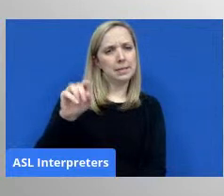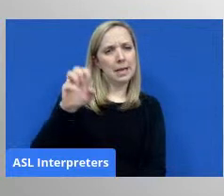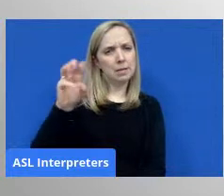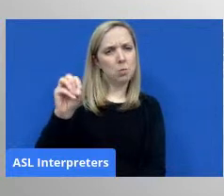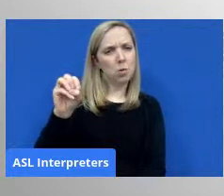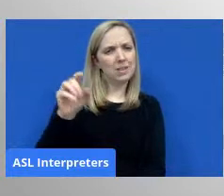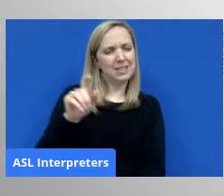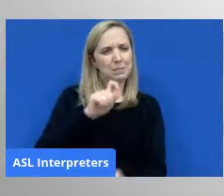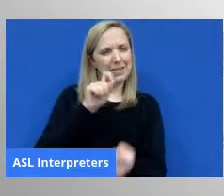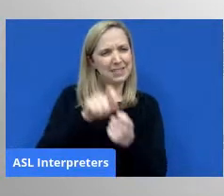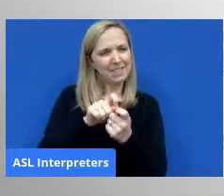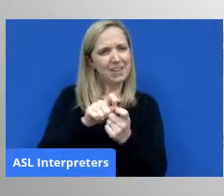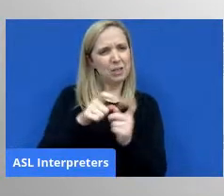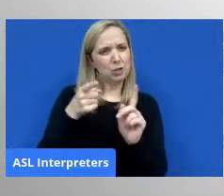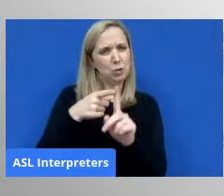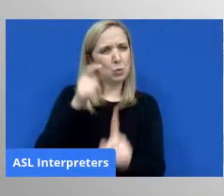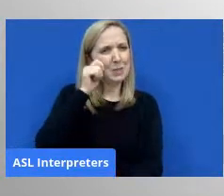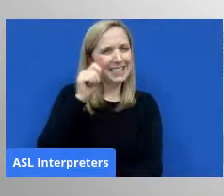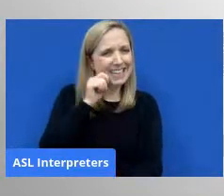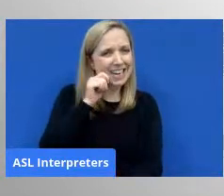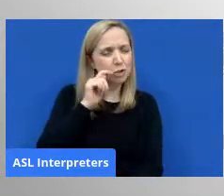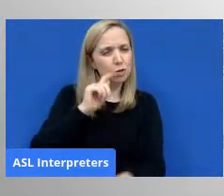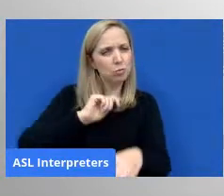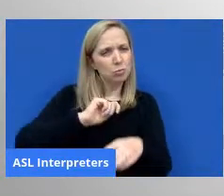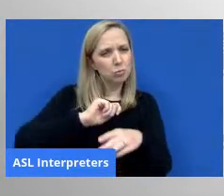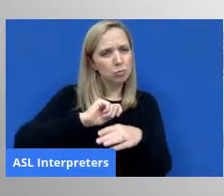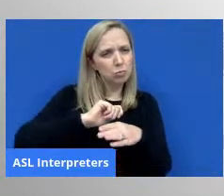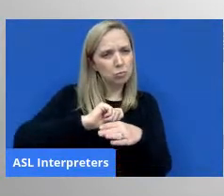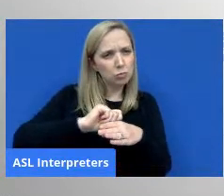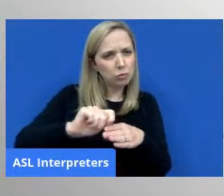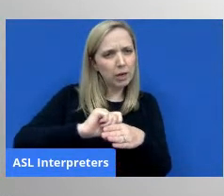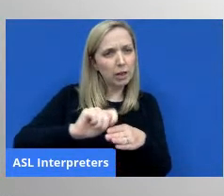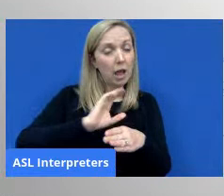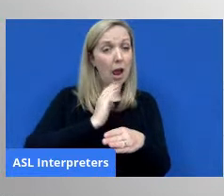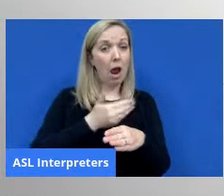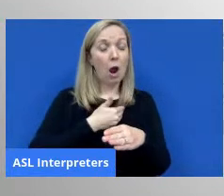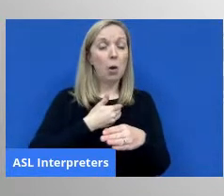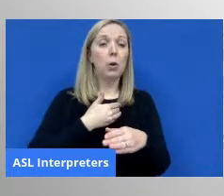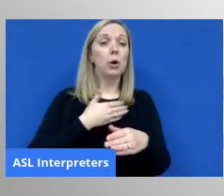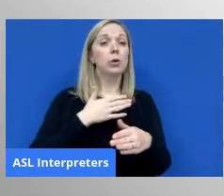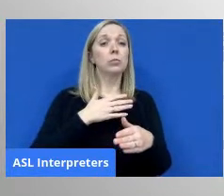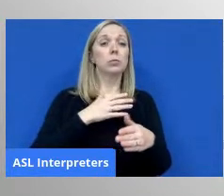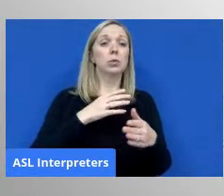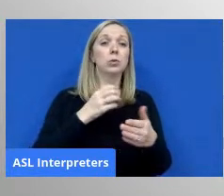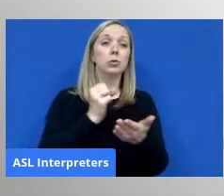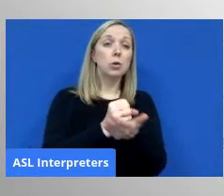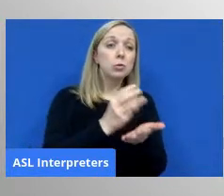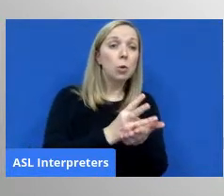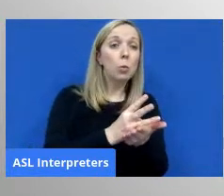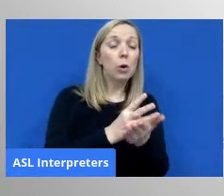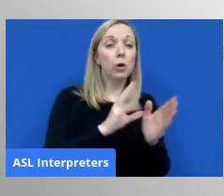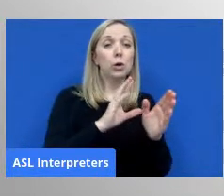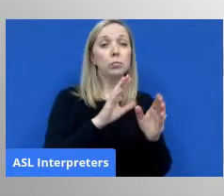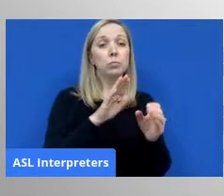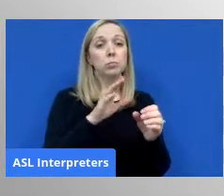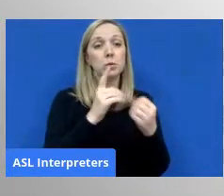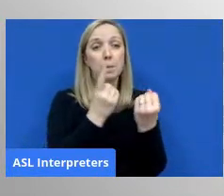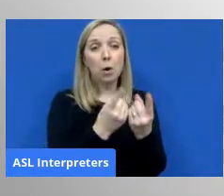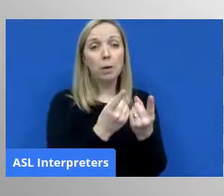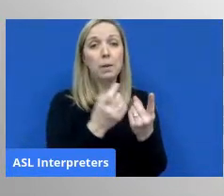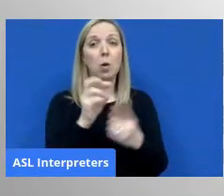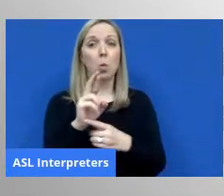the trainings that are offered by our social work department or counseling department. So those are the significant